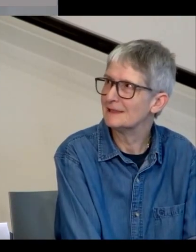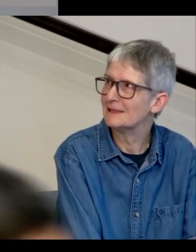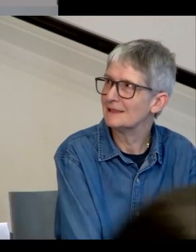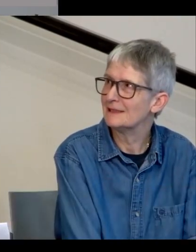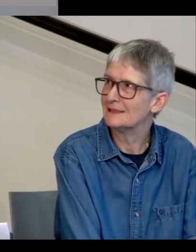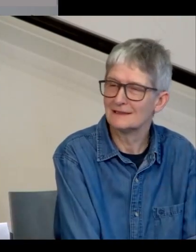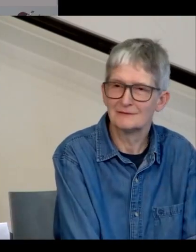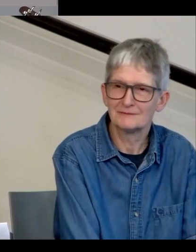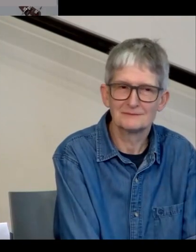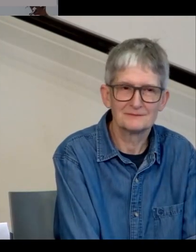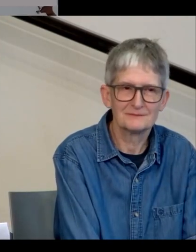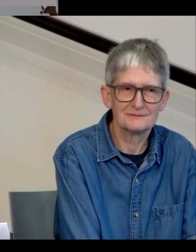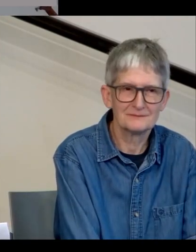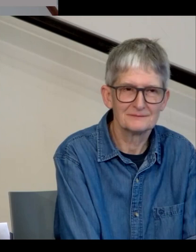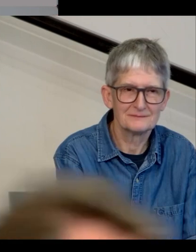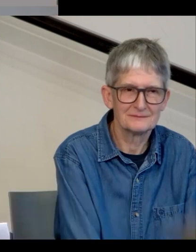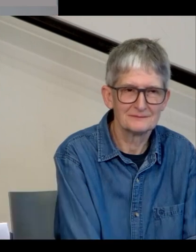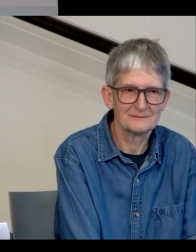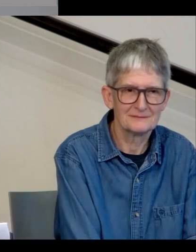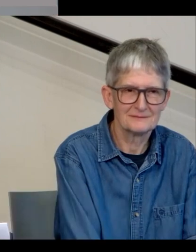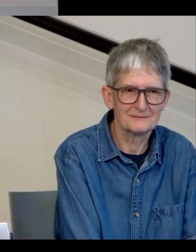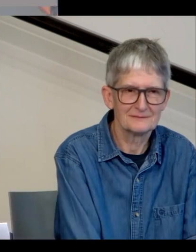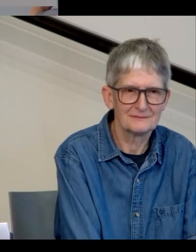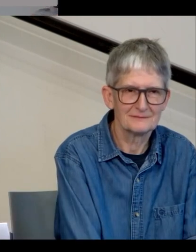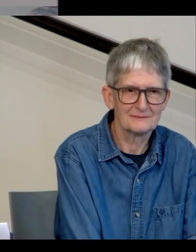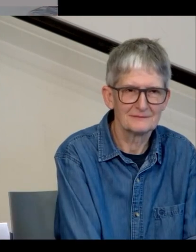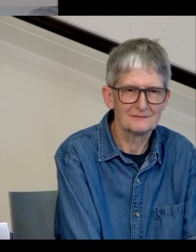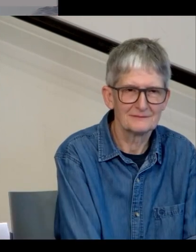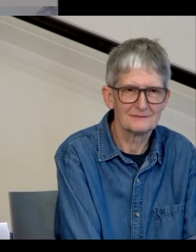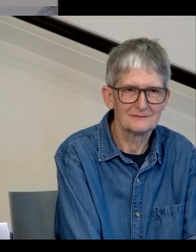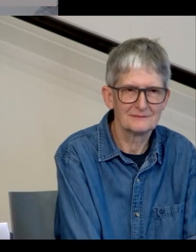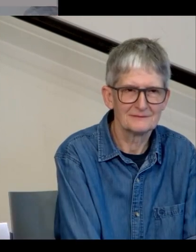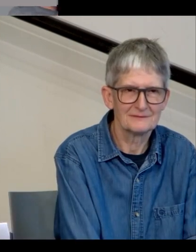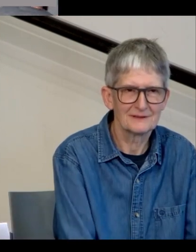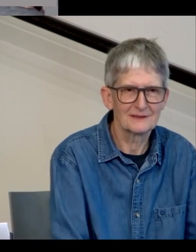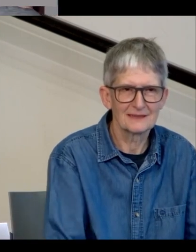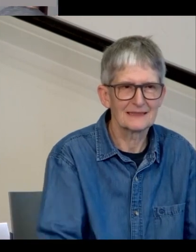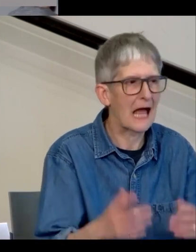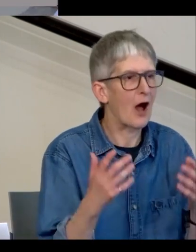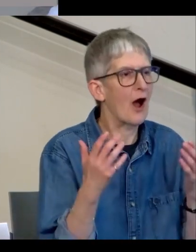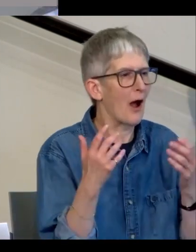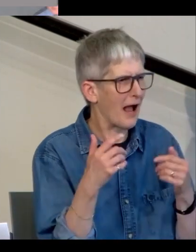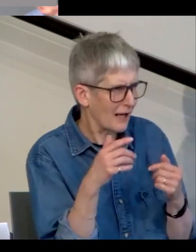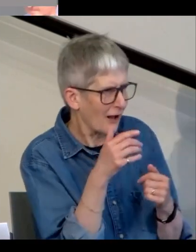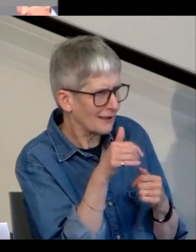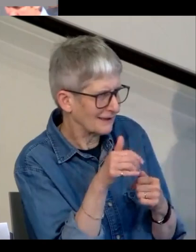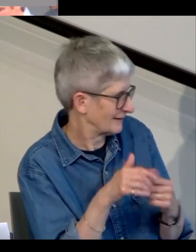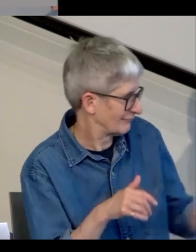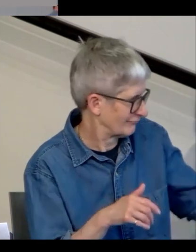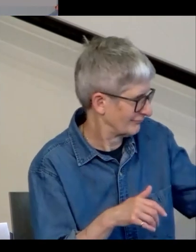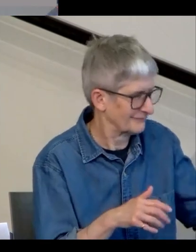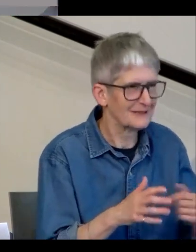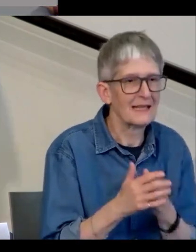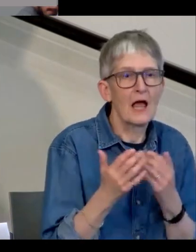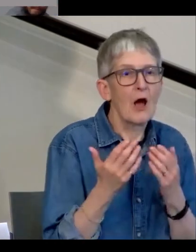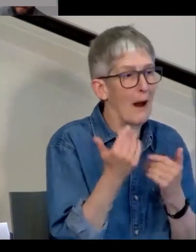do that, you have my permission. Let's look at what we're doing this week. So the first thing is to welcome you, particularly if you are